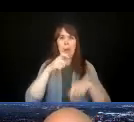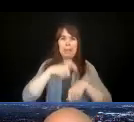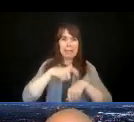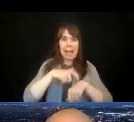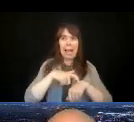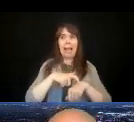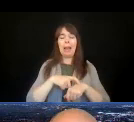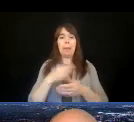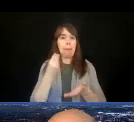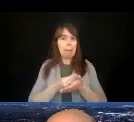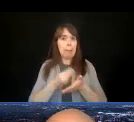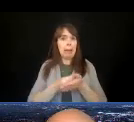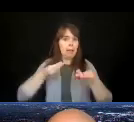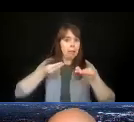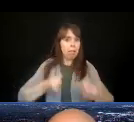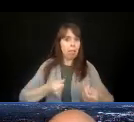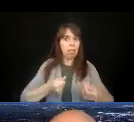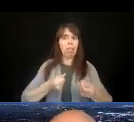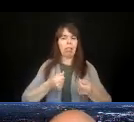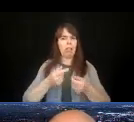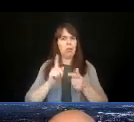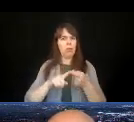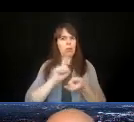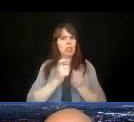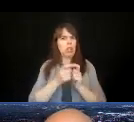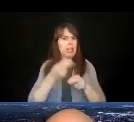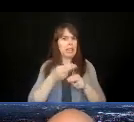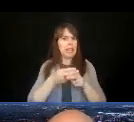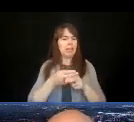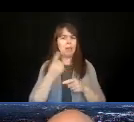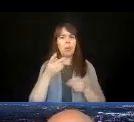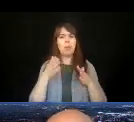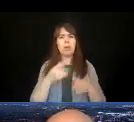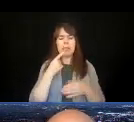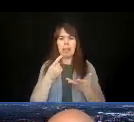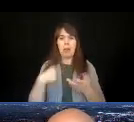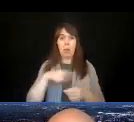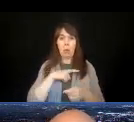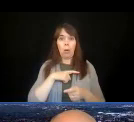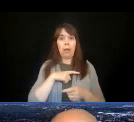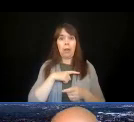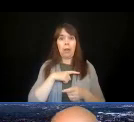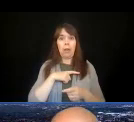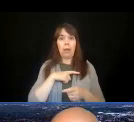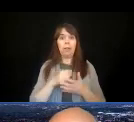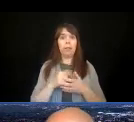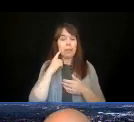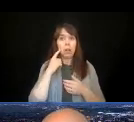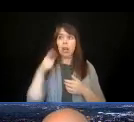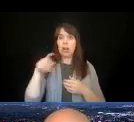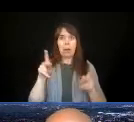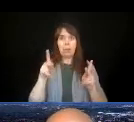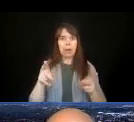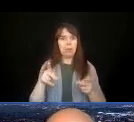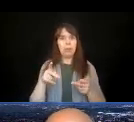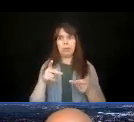expense associated with this work. One person writes, as we continue the ERP and many people have been frozen out of a